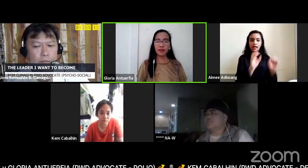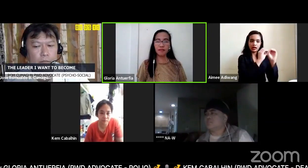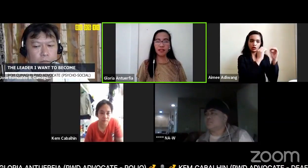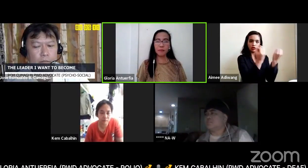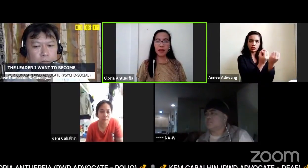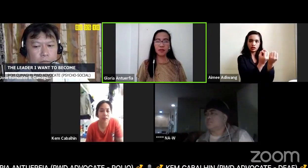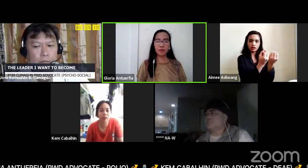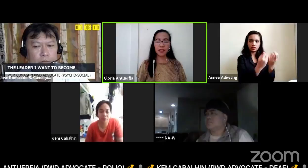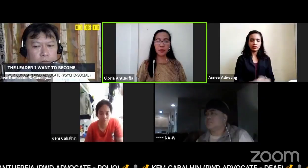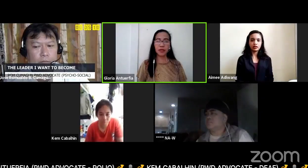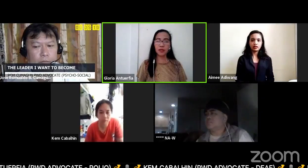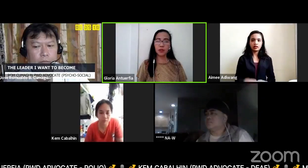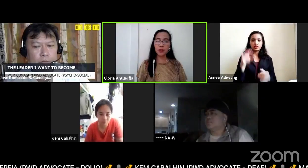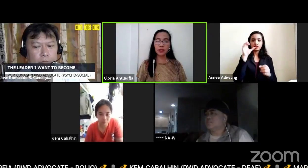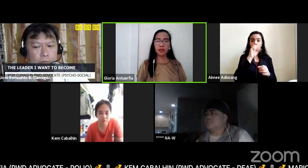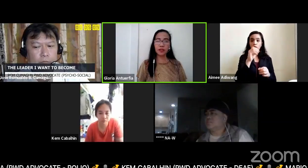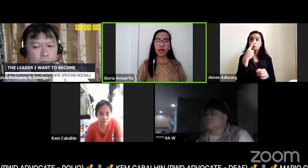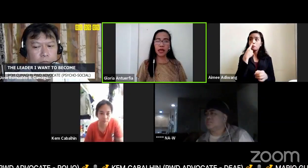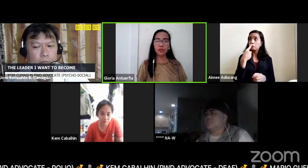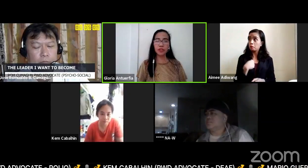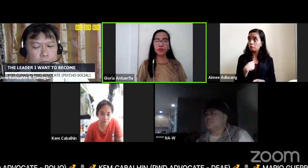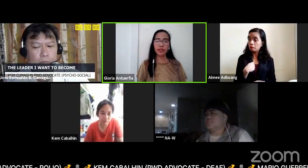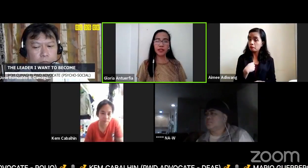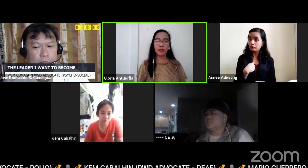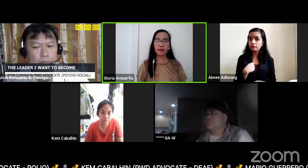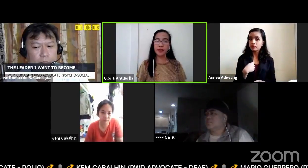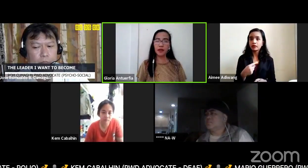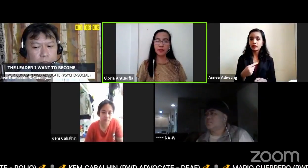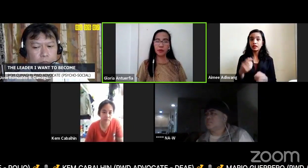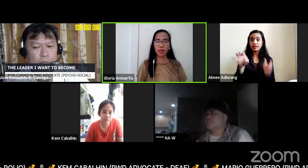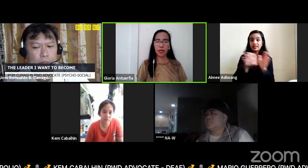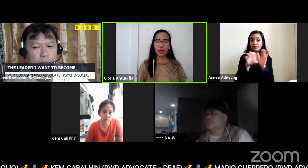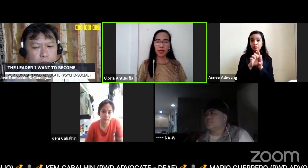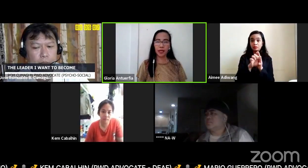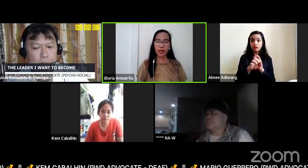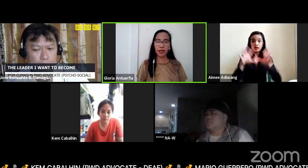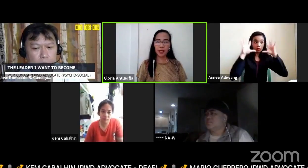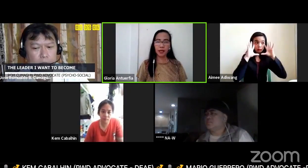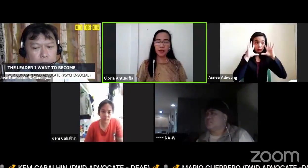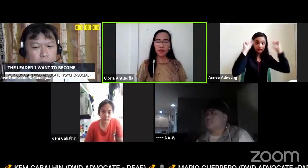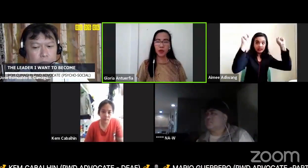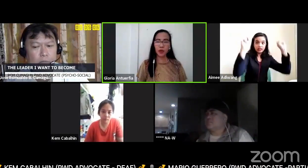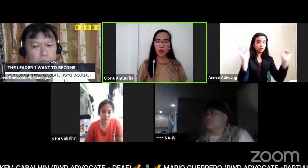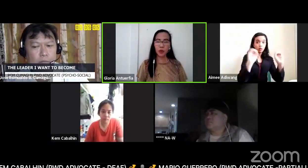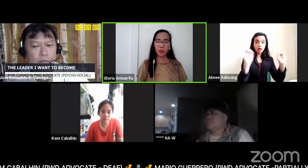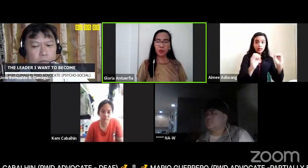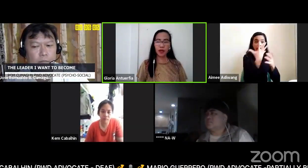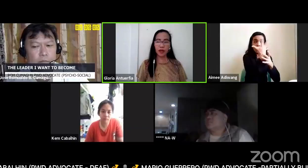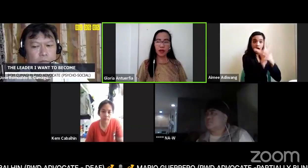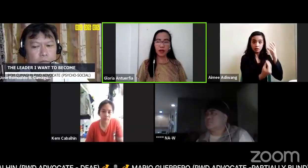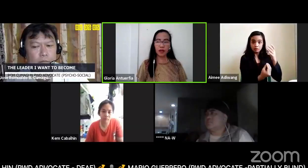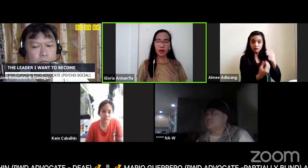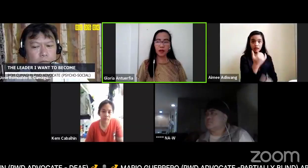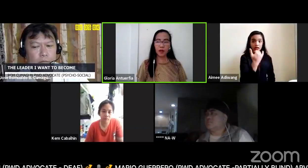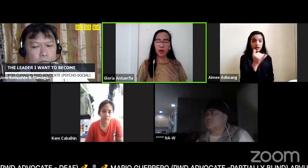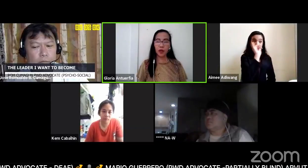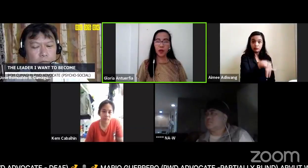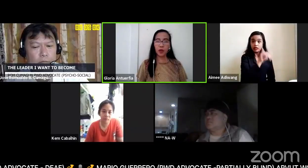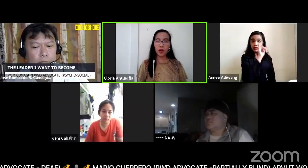So they really depend on me when during in the absence of the president, they count on me. So